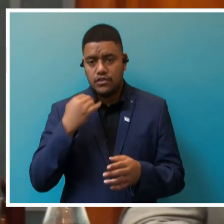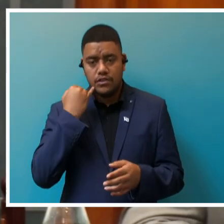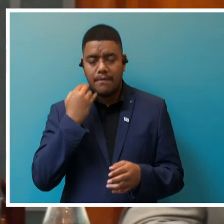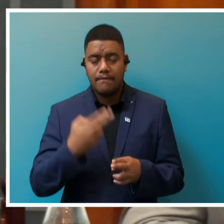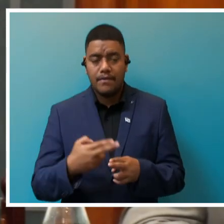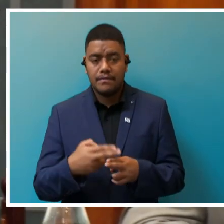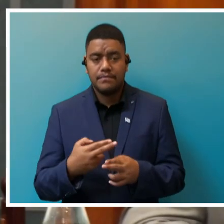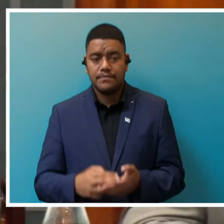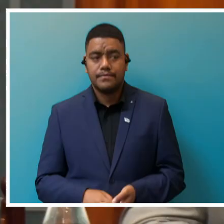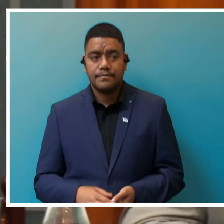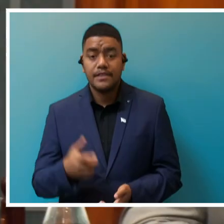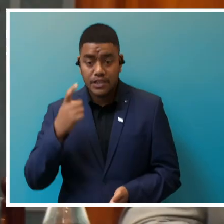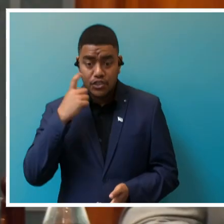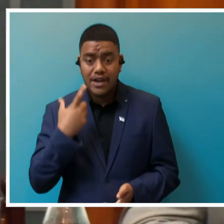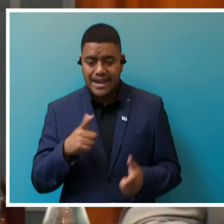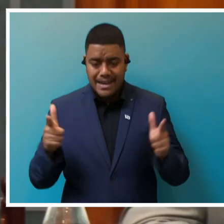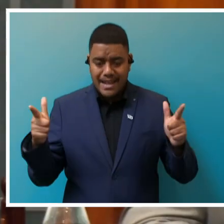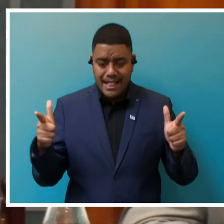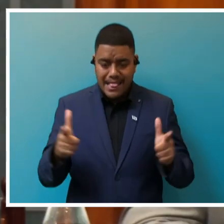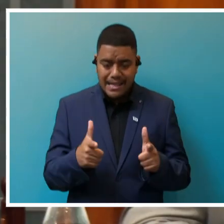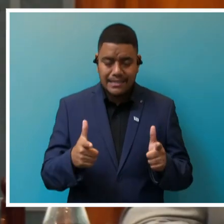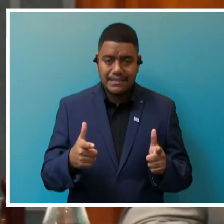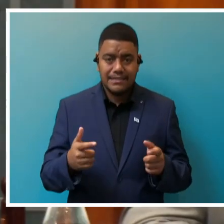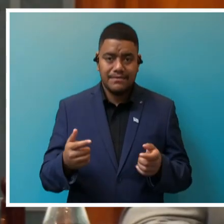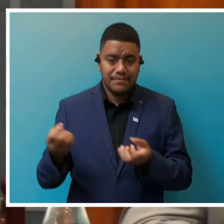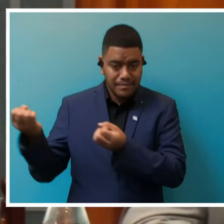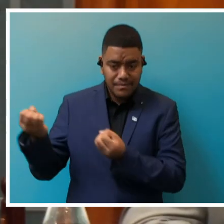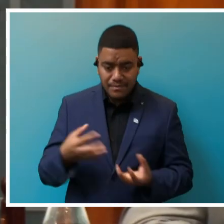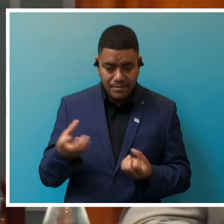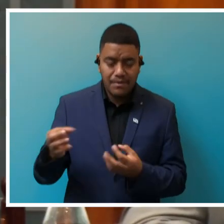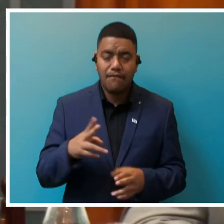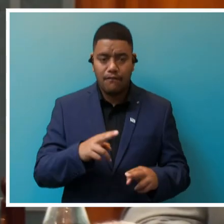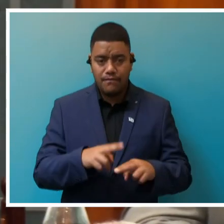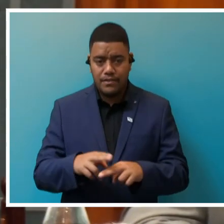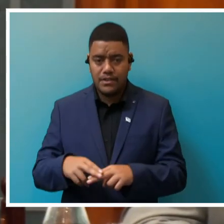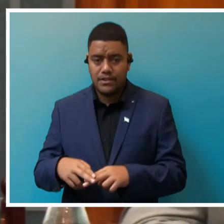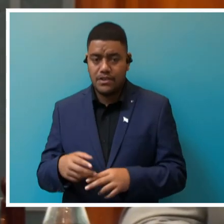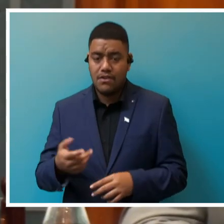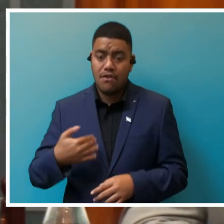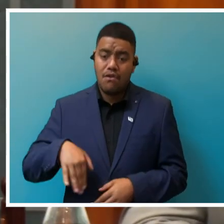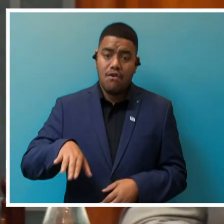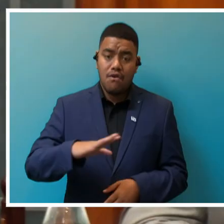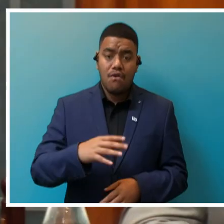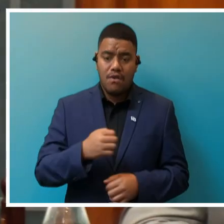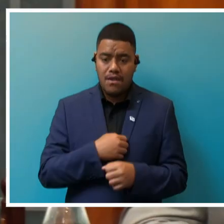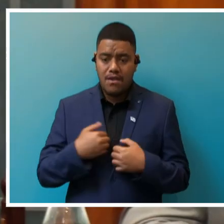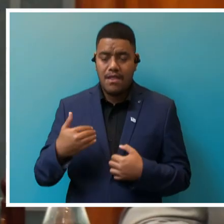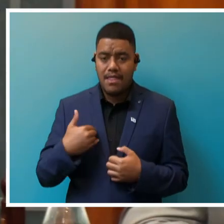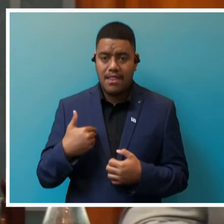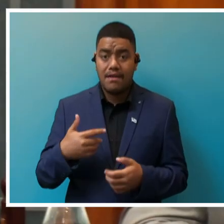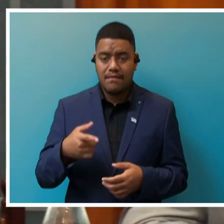Trying to reduce import is a challenging task for Fiji, since all our livestock are grazing on marginal